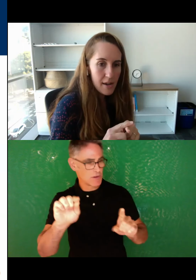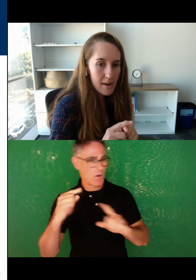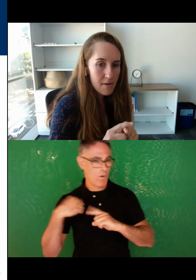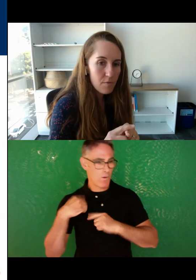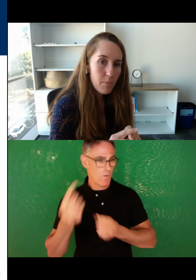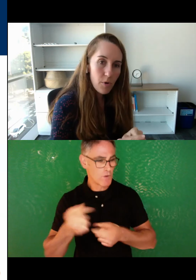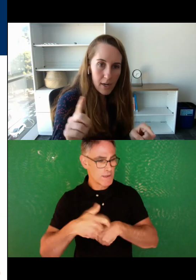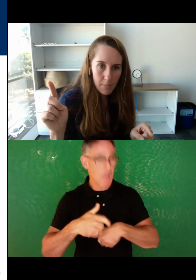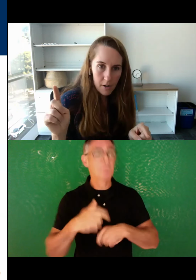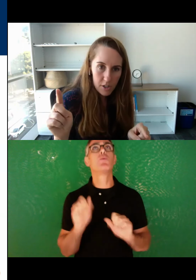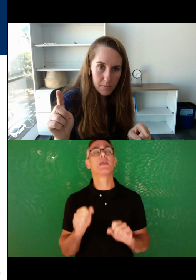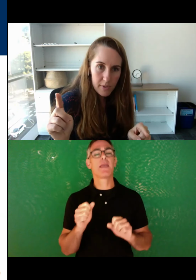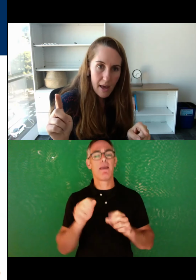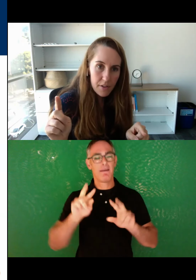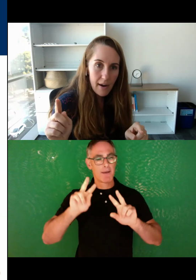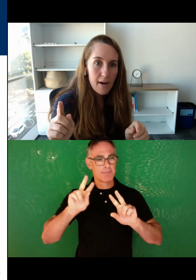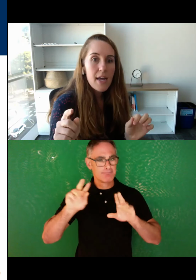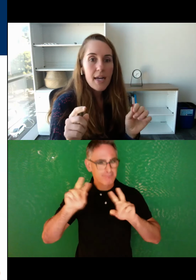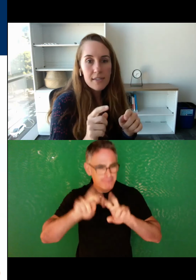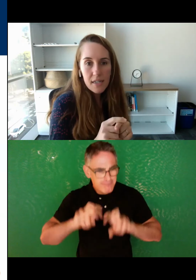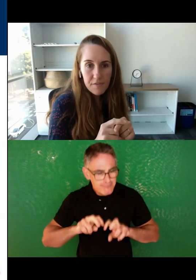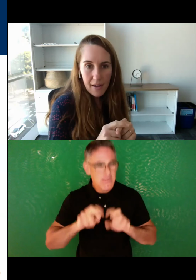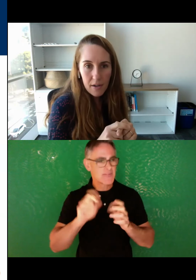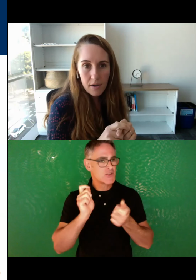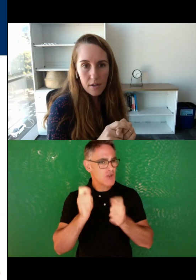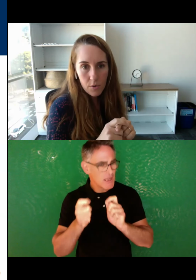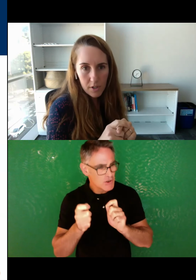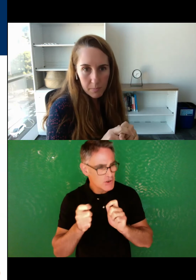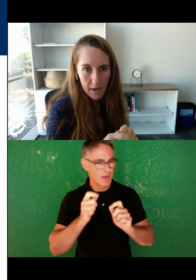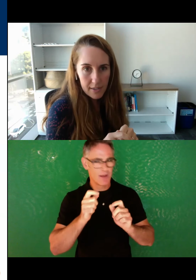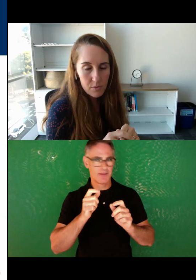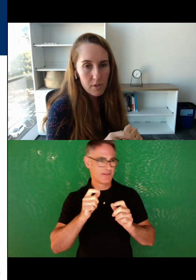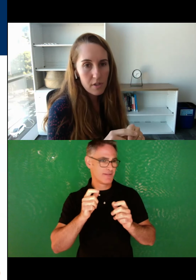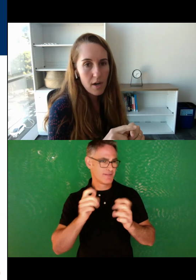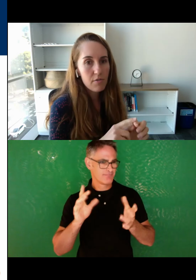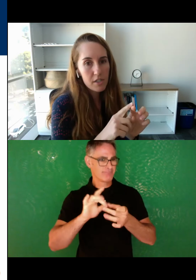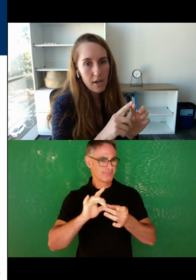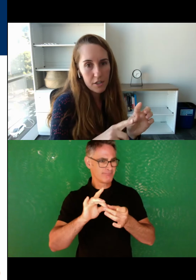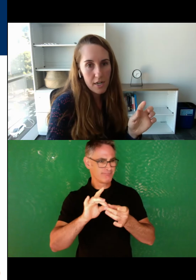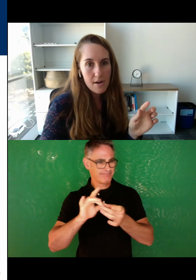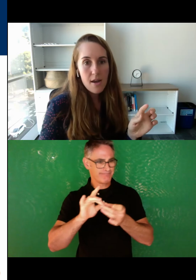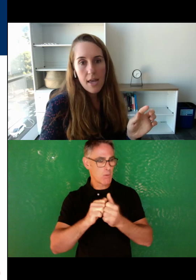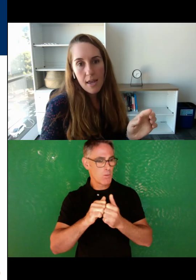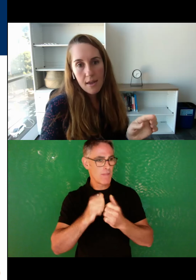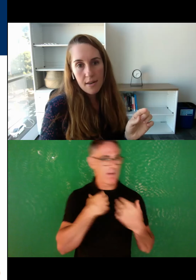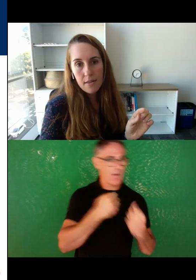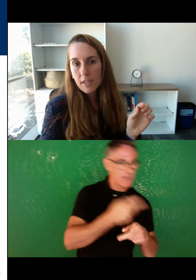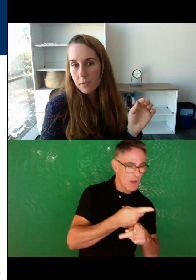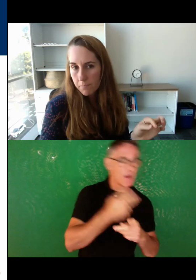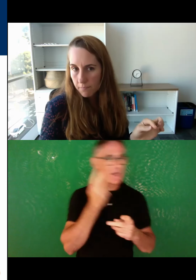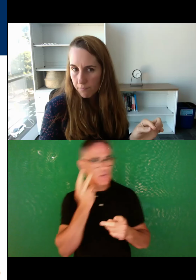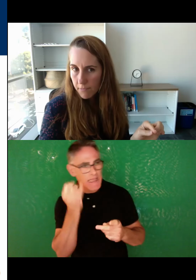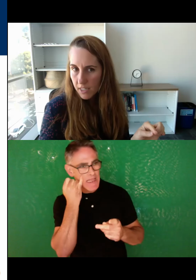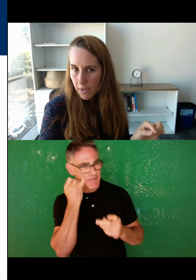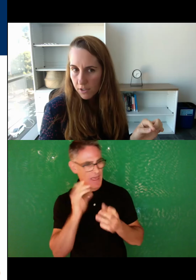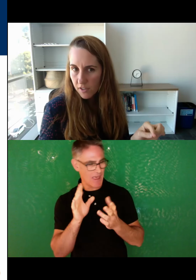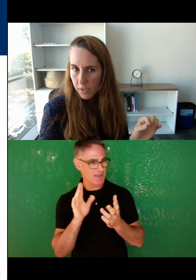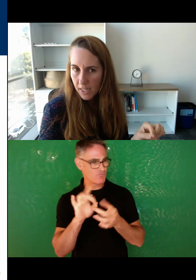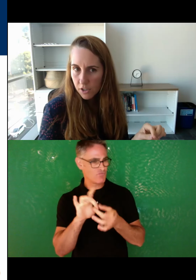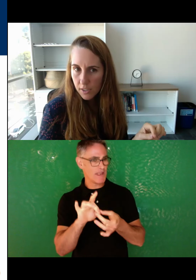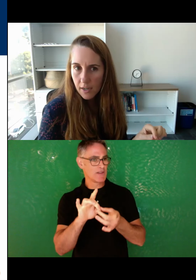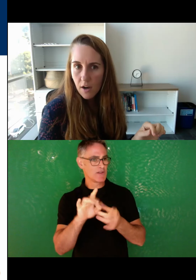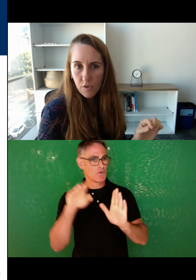change in reporting partnerships with healthcare and see if that corresponds with a reduction in these